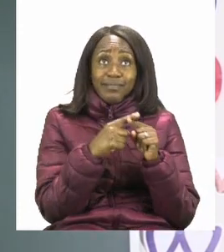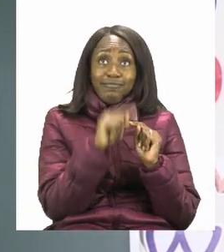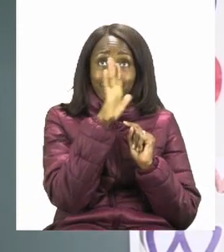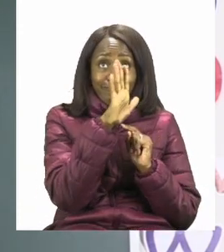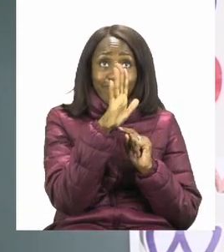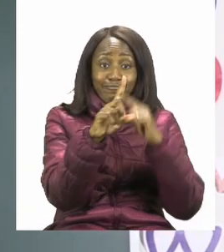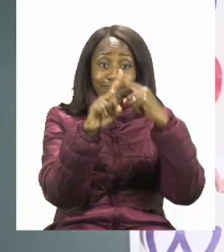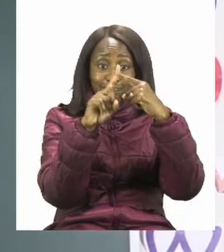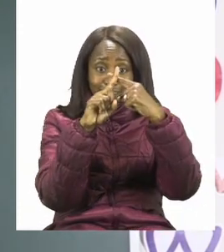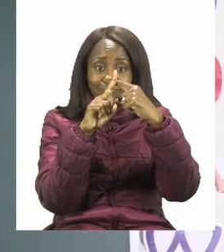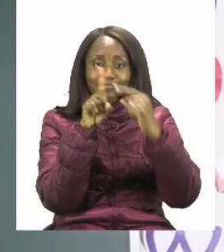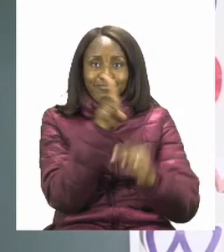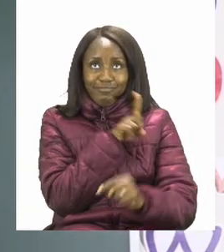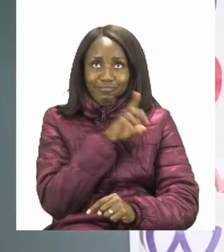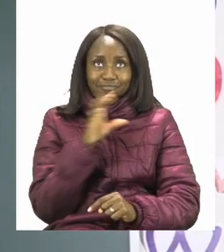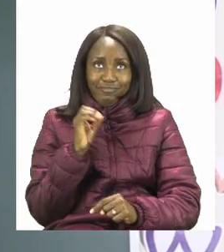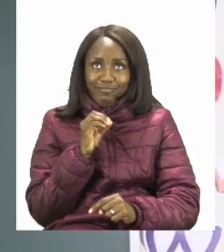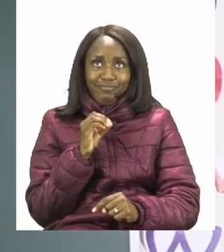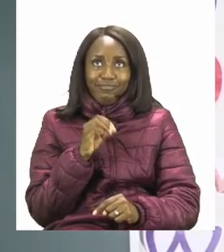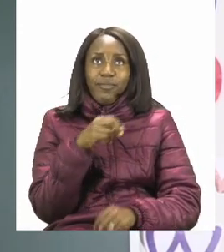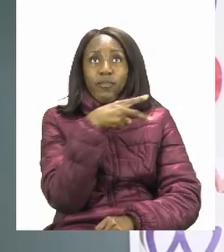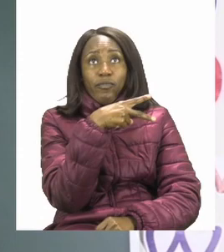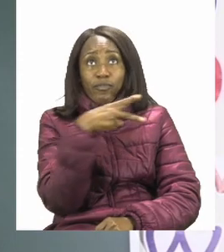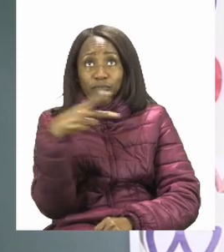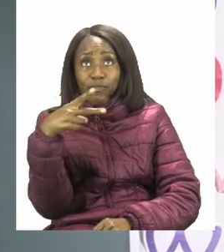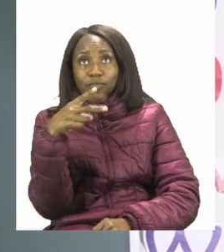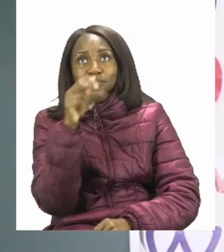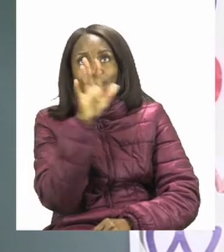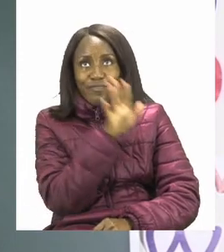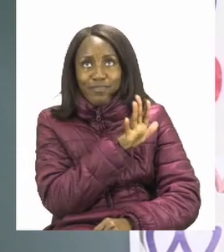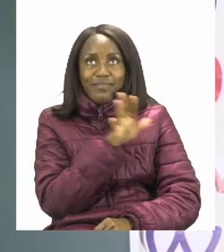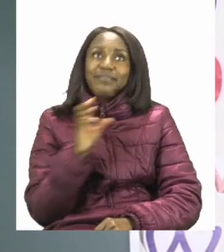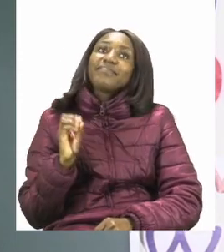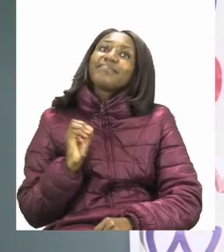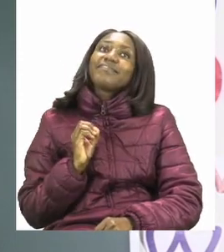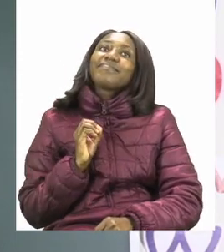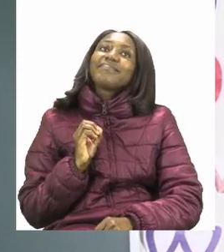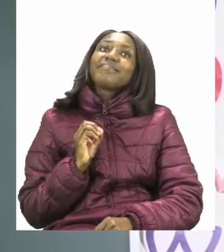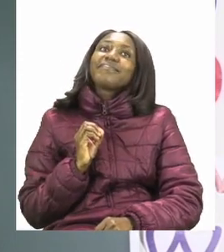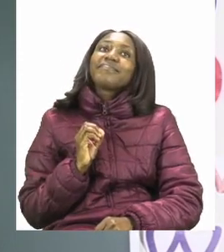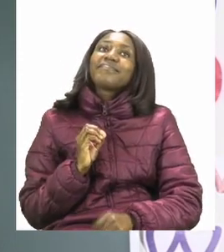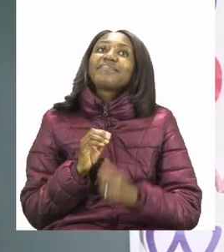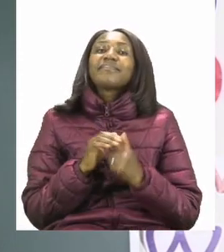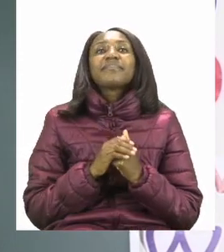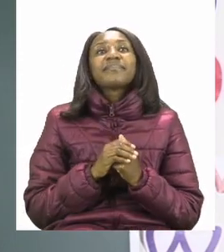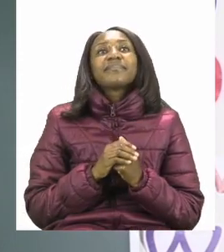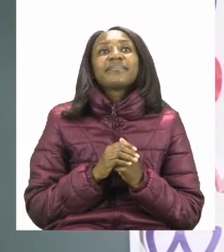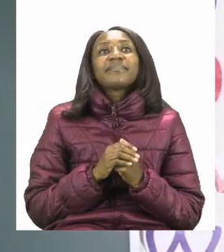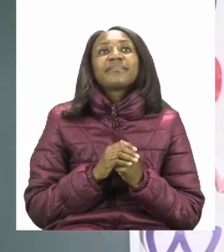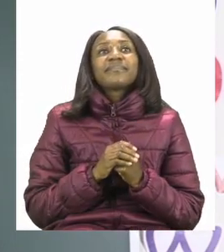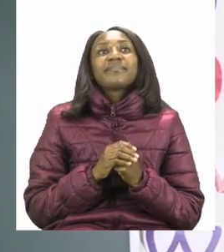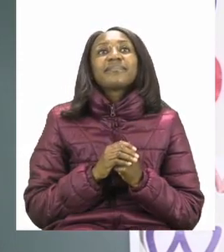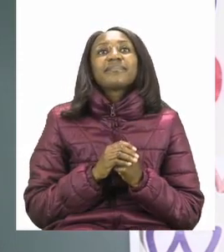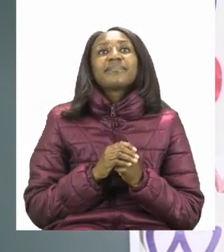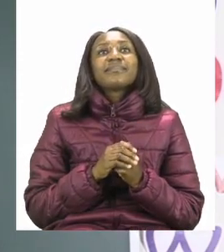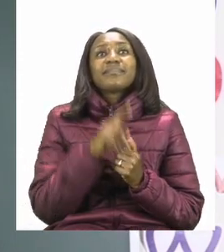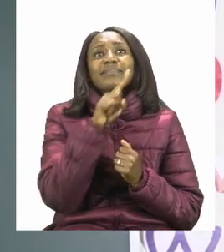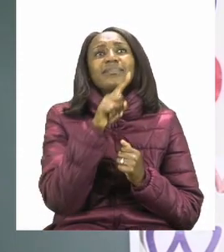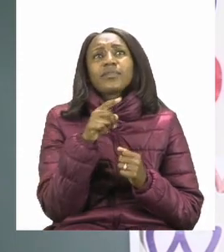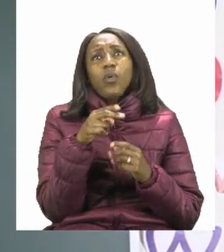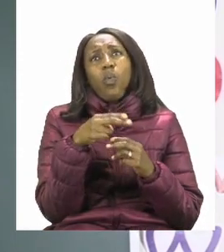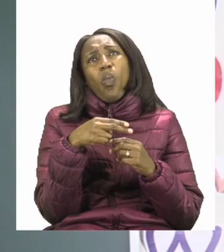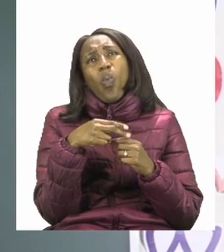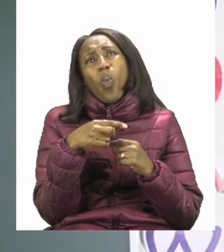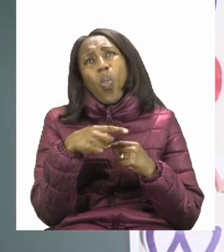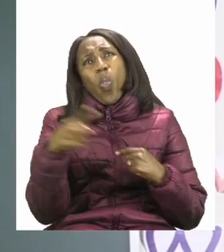5 times 10 gives us 50. Now this way is quite long, but if you